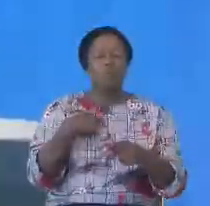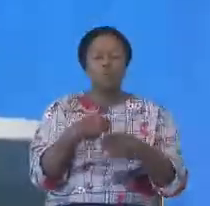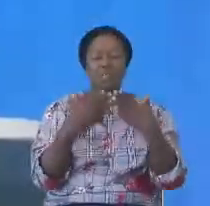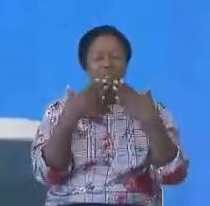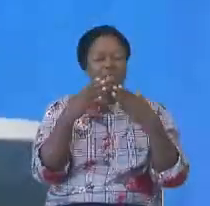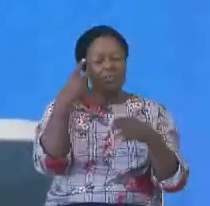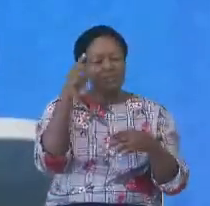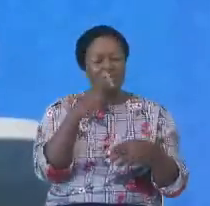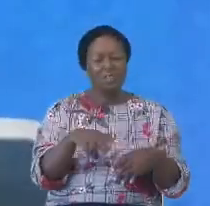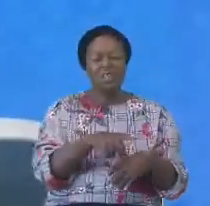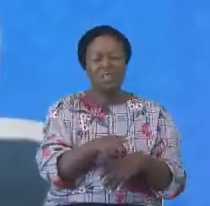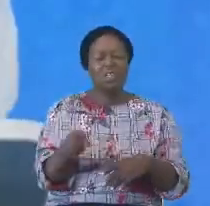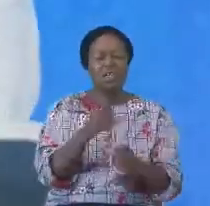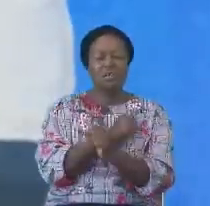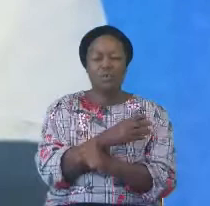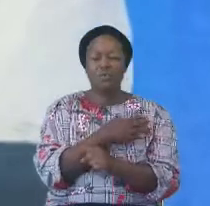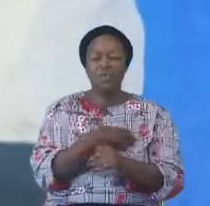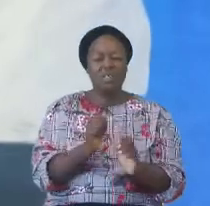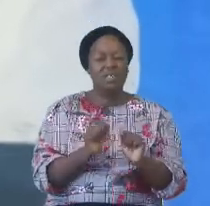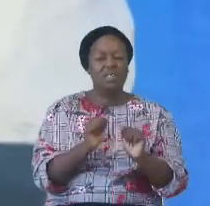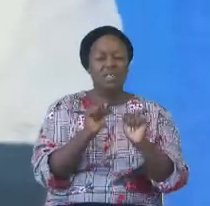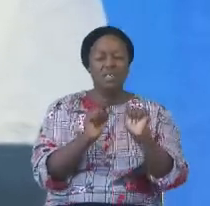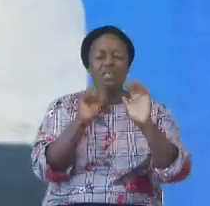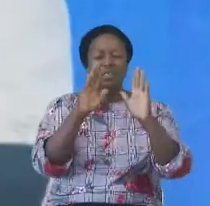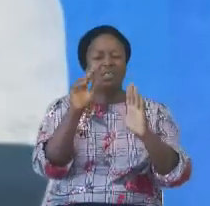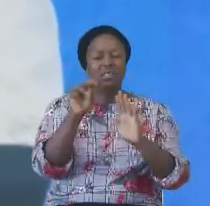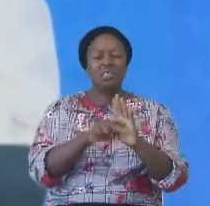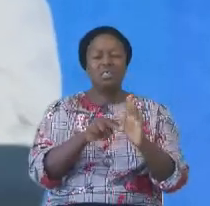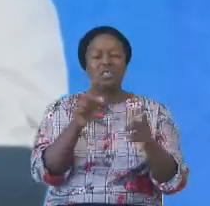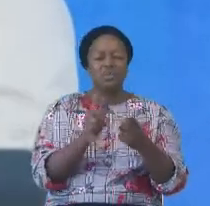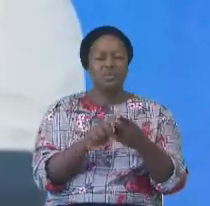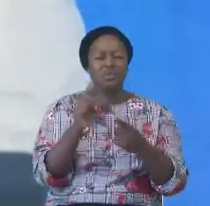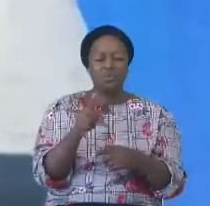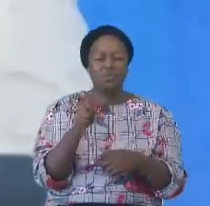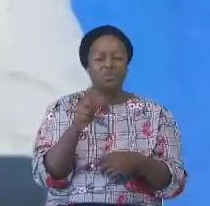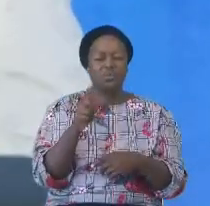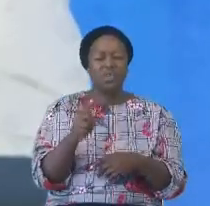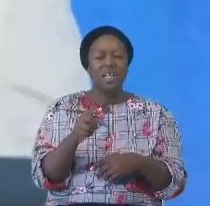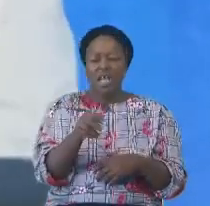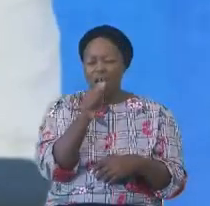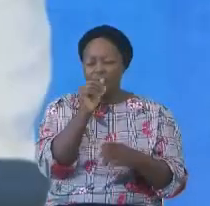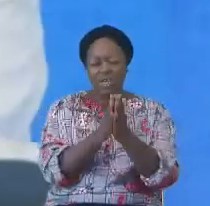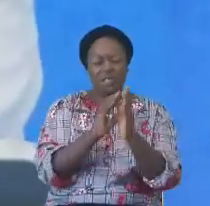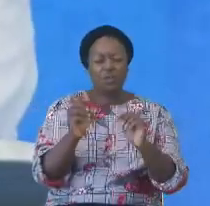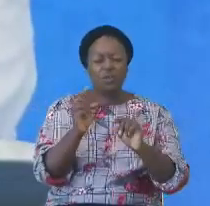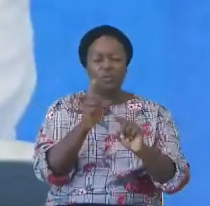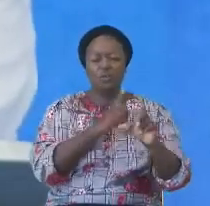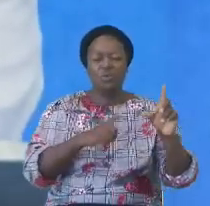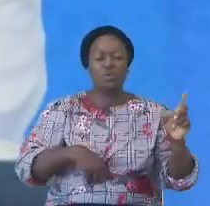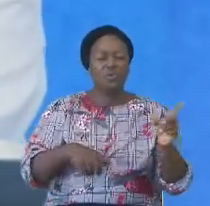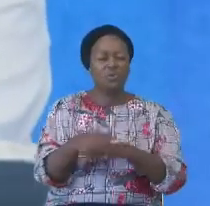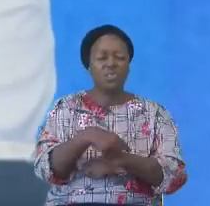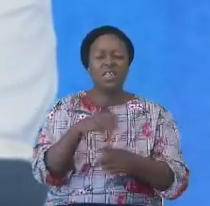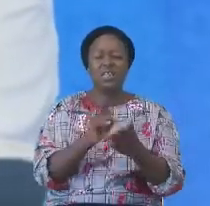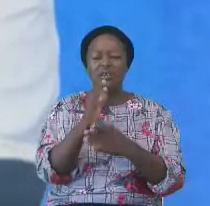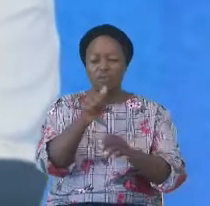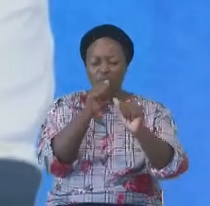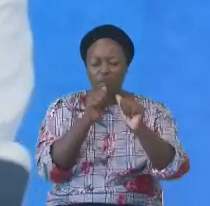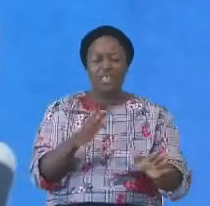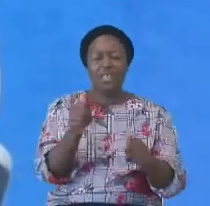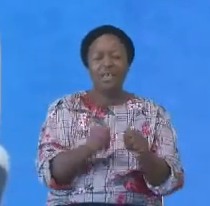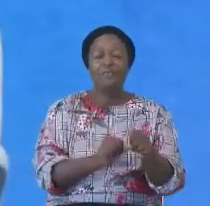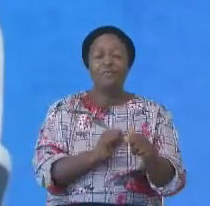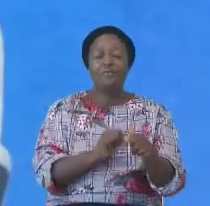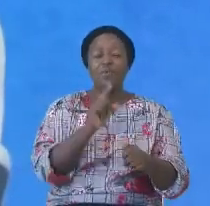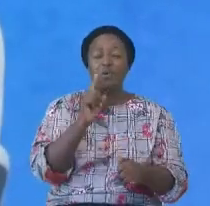this hour. We thank you for your people. We thank you for their love, their commitment, and their yieldedness unto